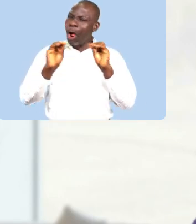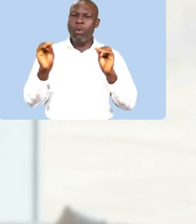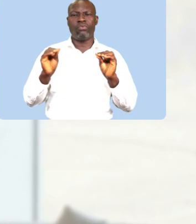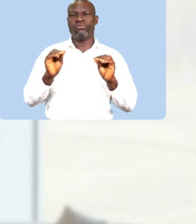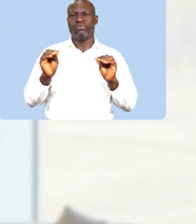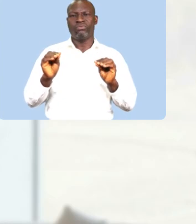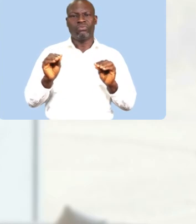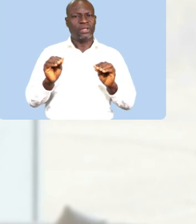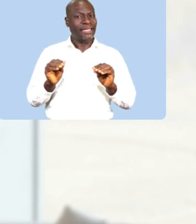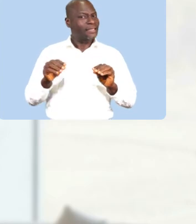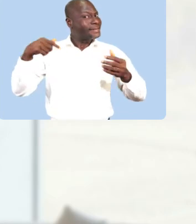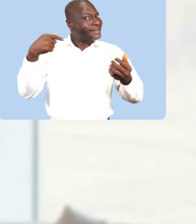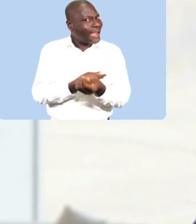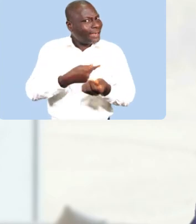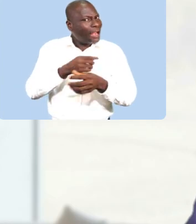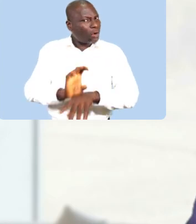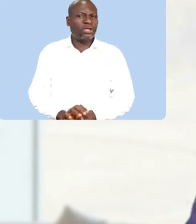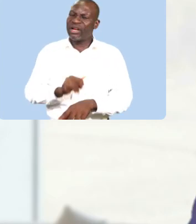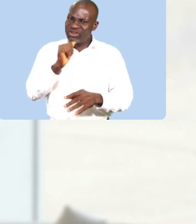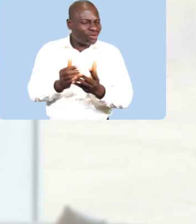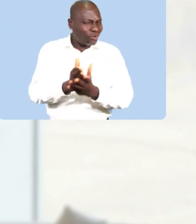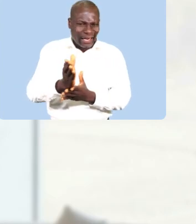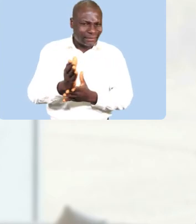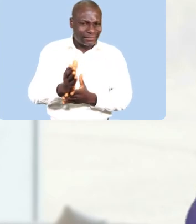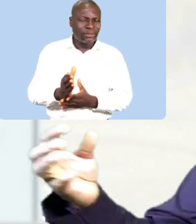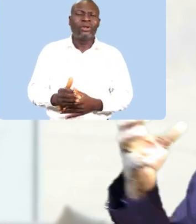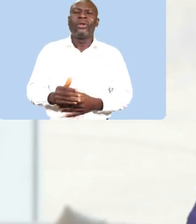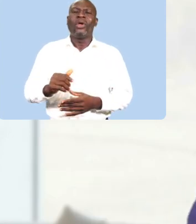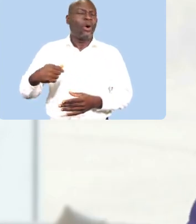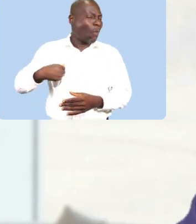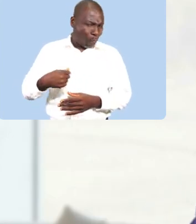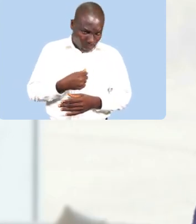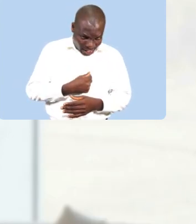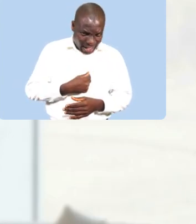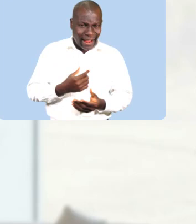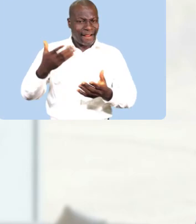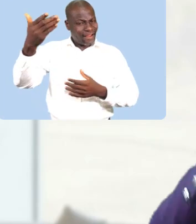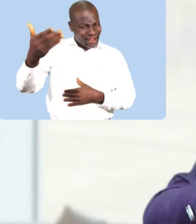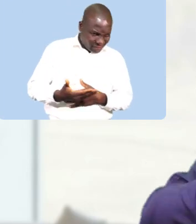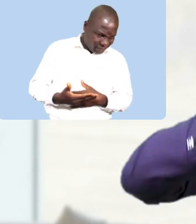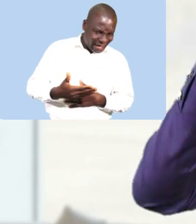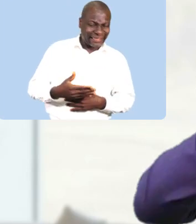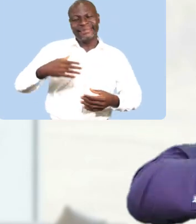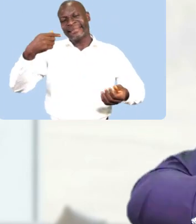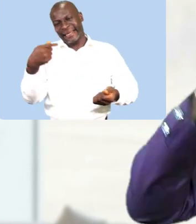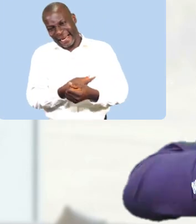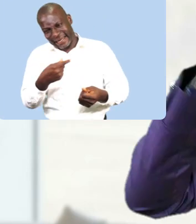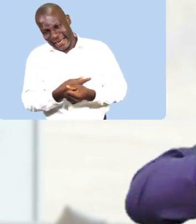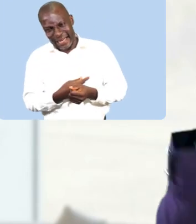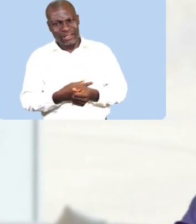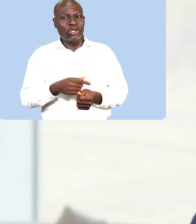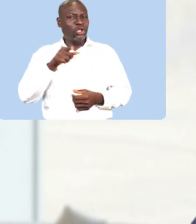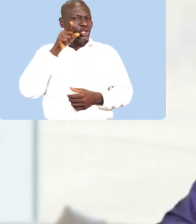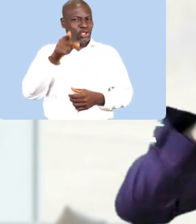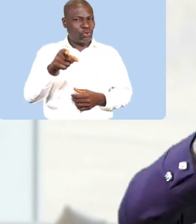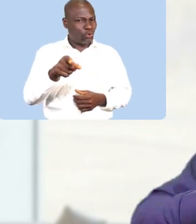is expected of our leaders, our political leaders, say, see, you two are back at the mamwa. Mube banamba preserve your culture,